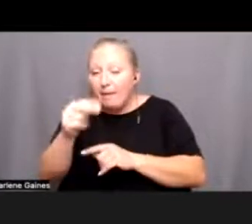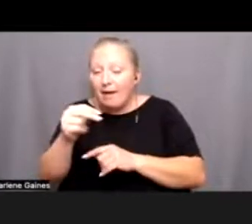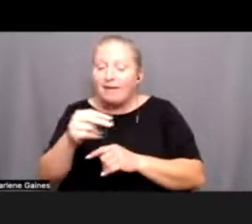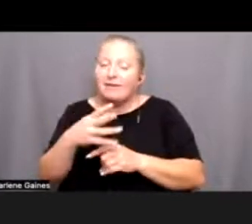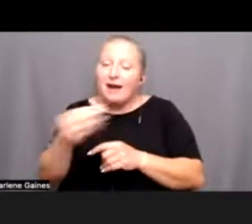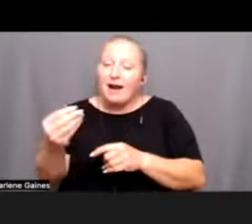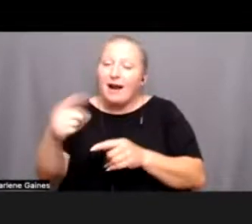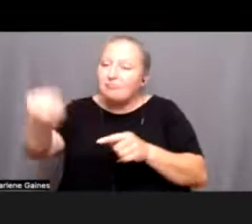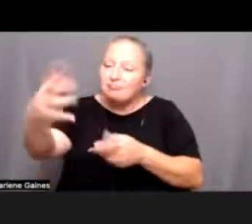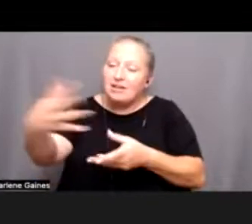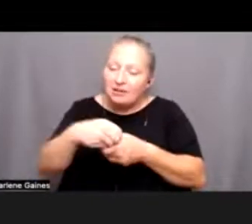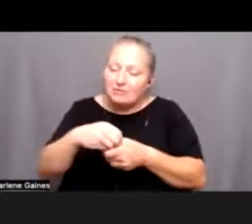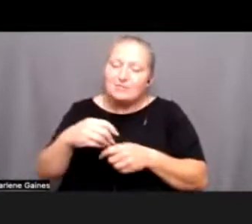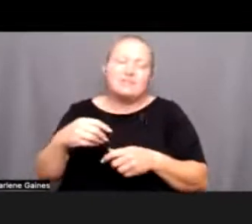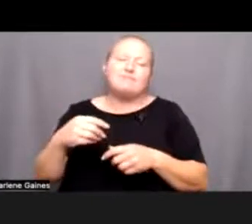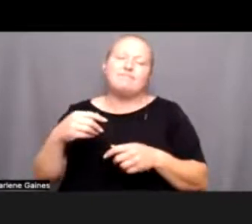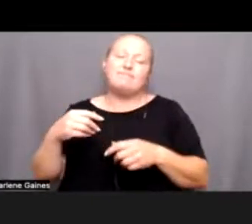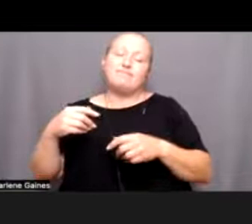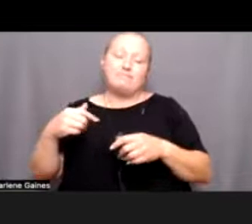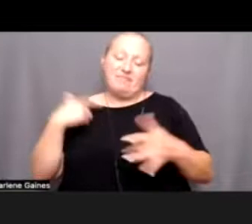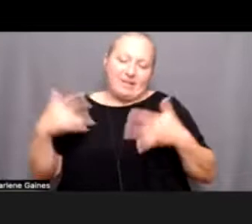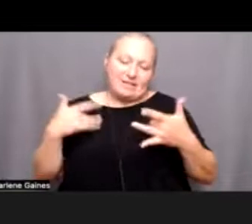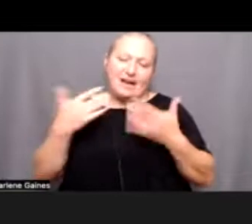very excited. Thank you.